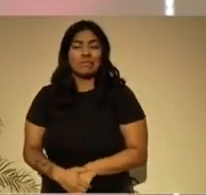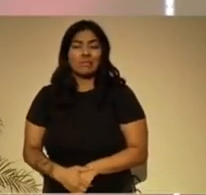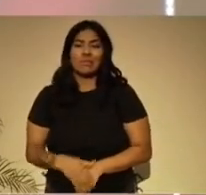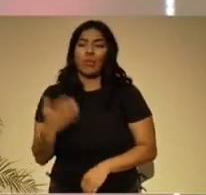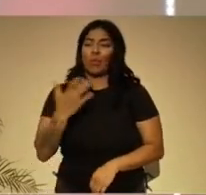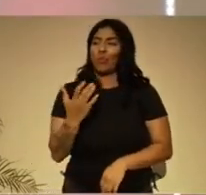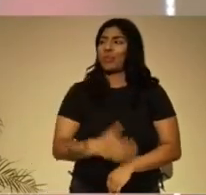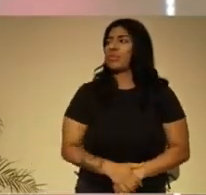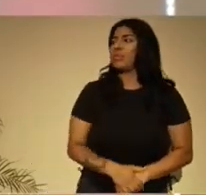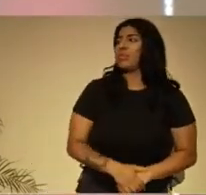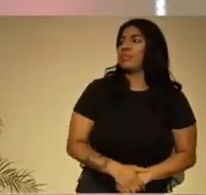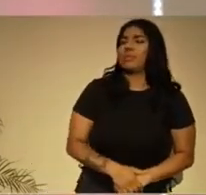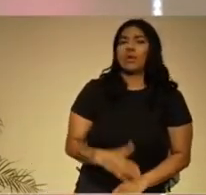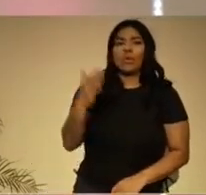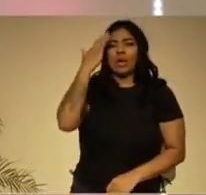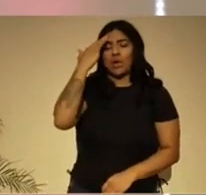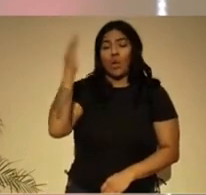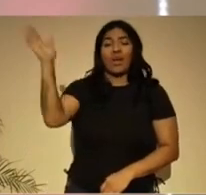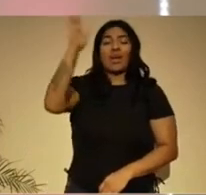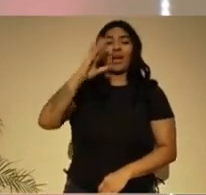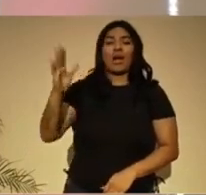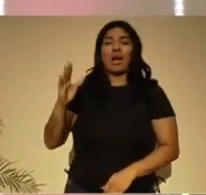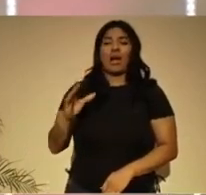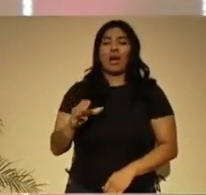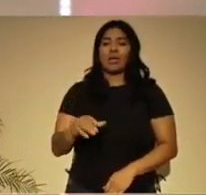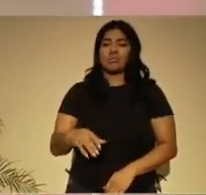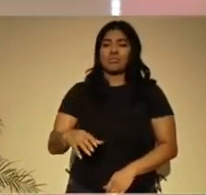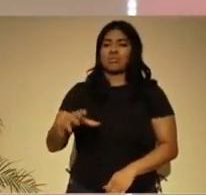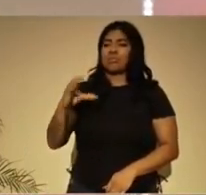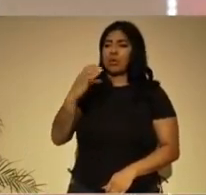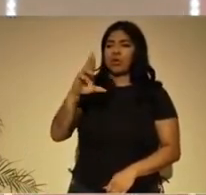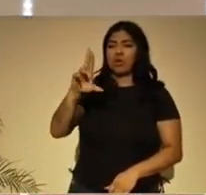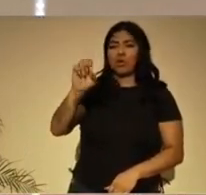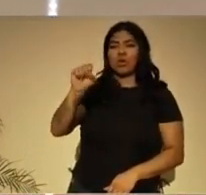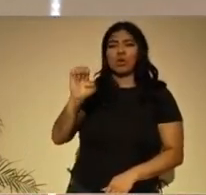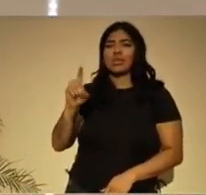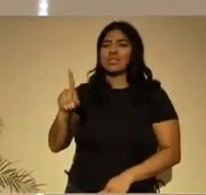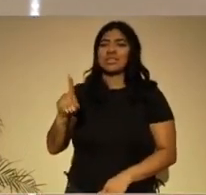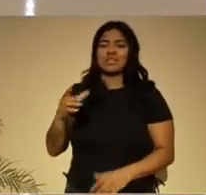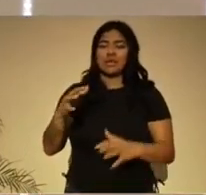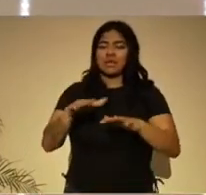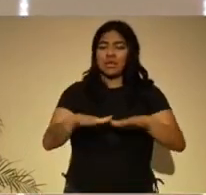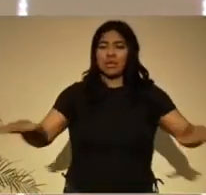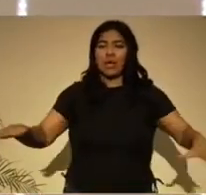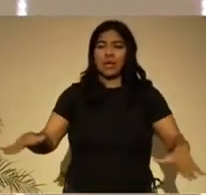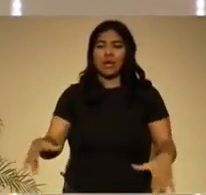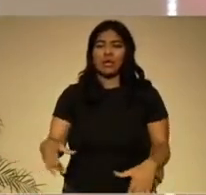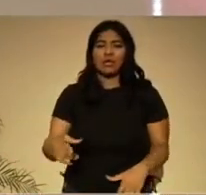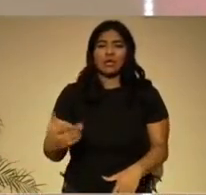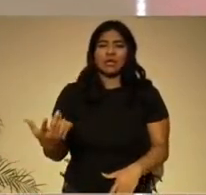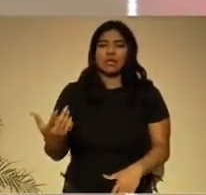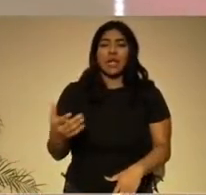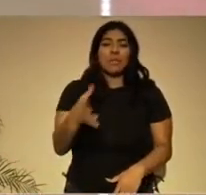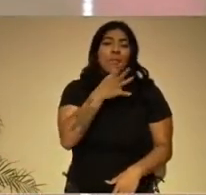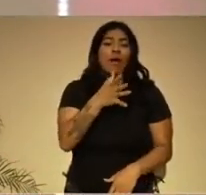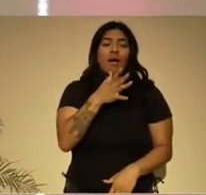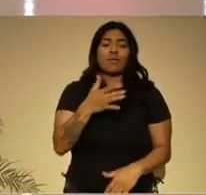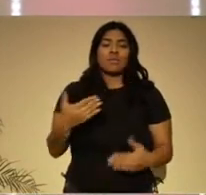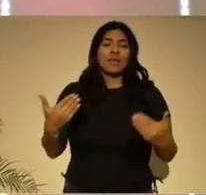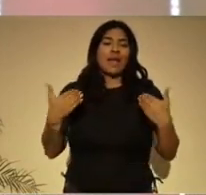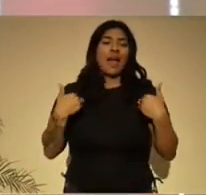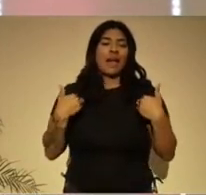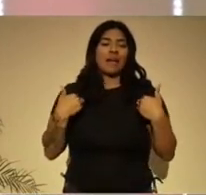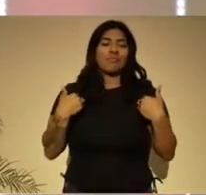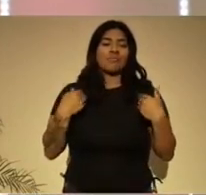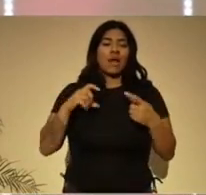And we know that God cursed the ground. We know that mama's in the house, that you now have pain, hallelujah, when you give